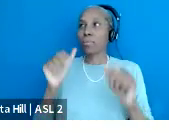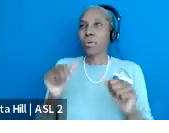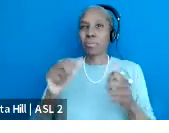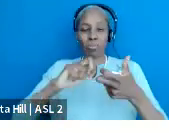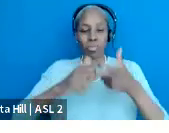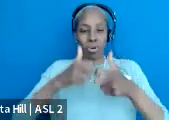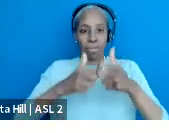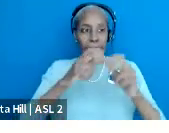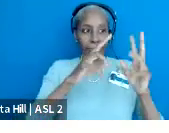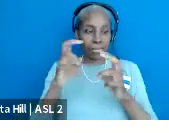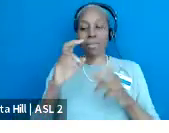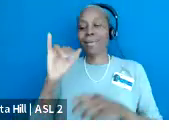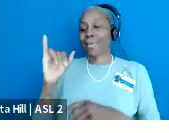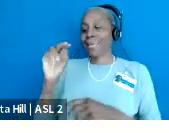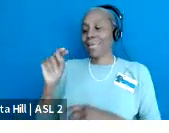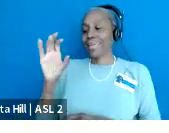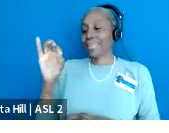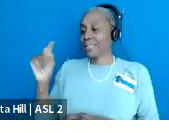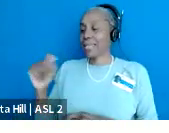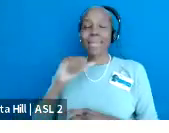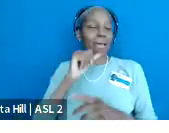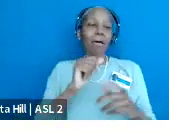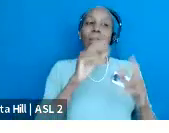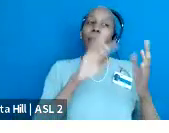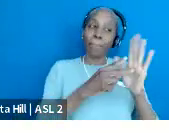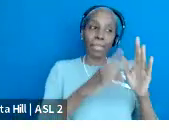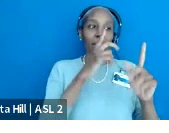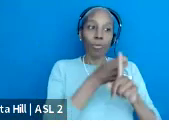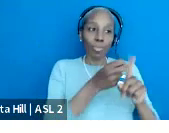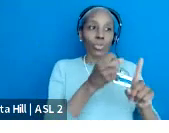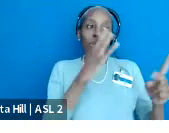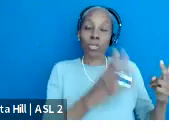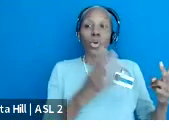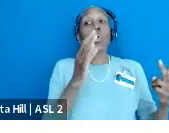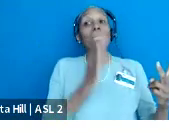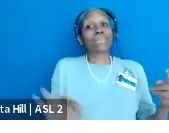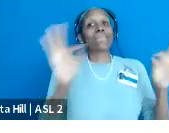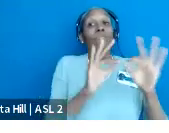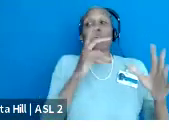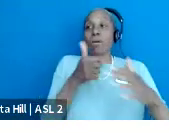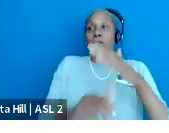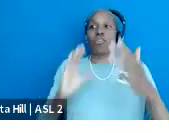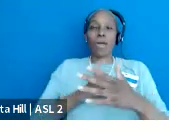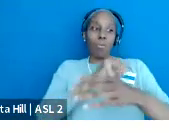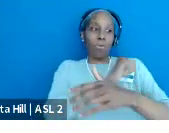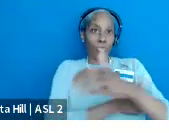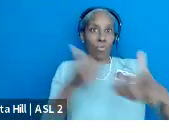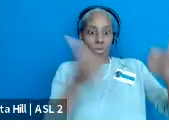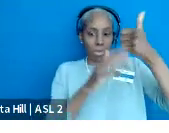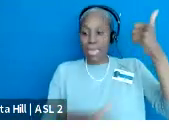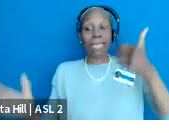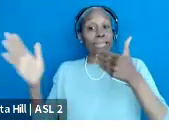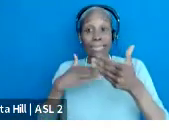problematic incident, but does not meet the definition of abuse or neglect or a significant incident, or is potentially not under our jurisdiction, but we're gonna make, no